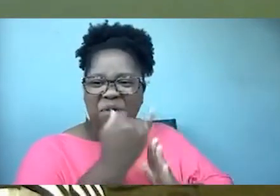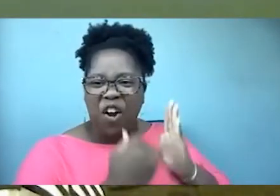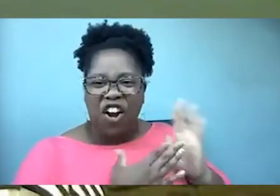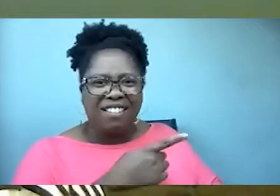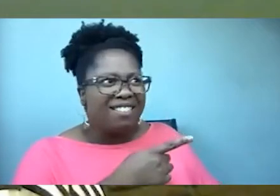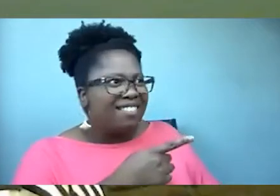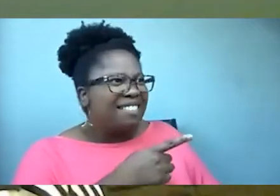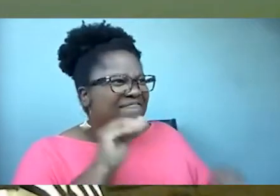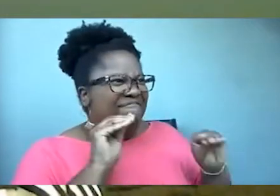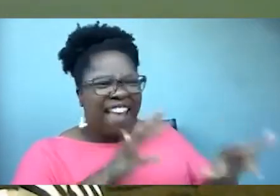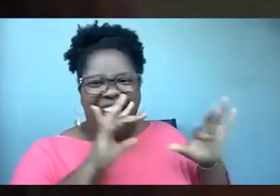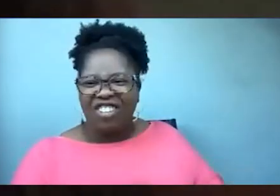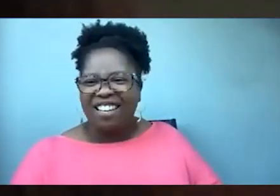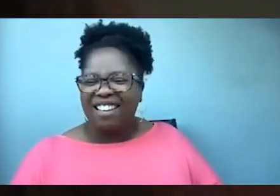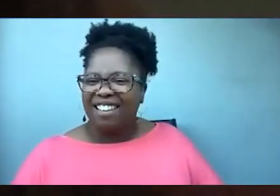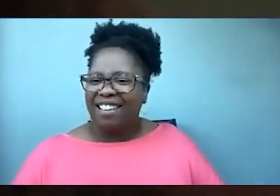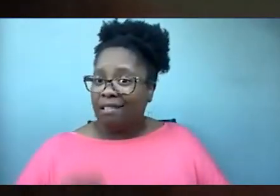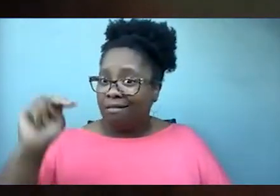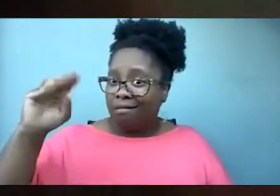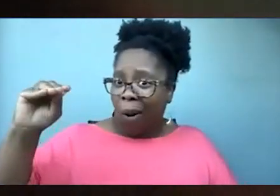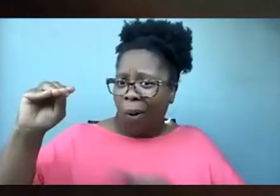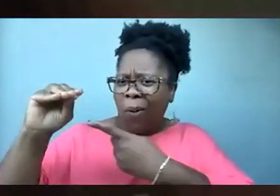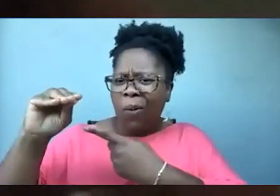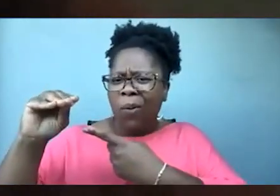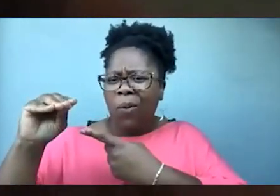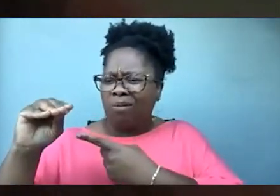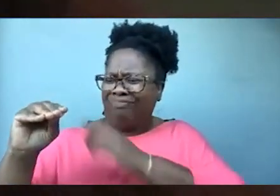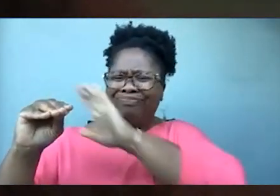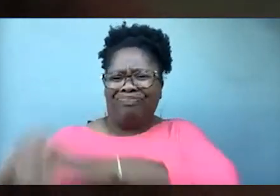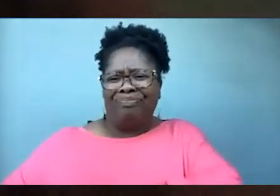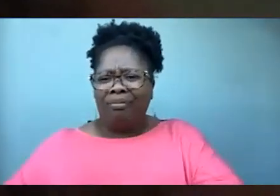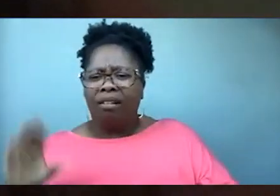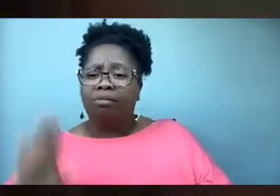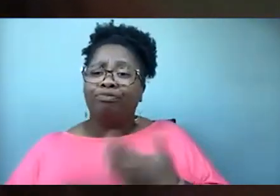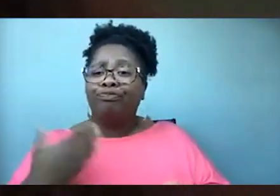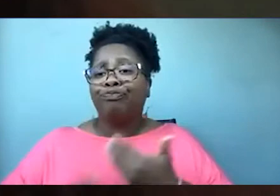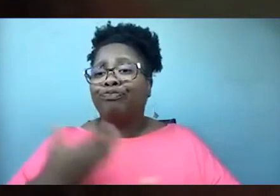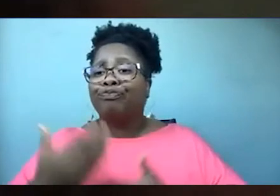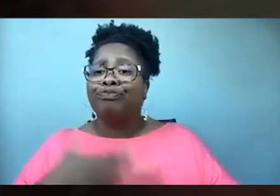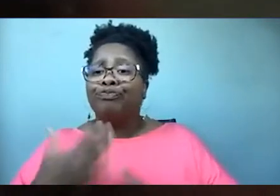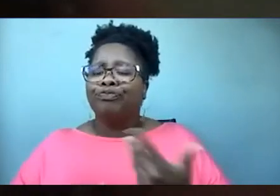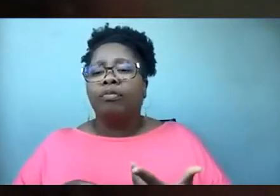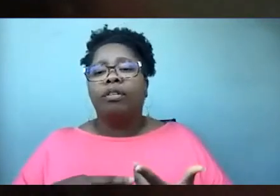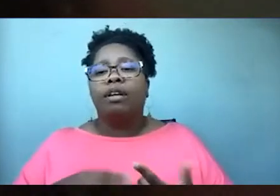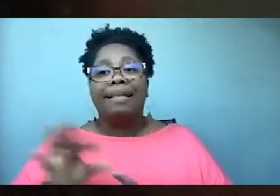the other. Yeah. So, my current work is about